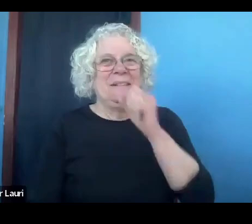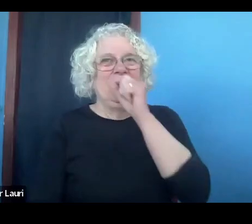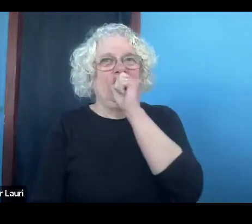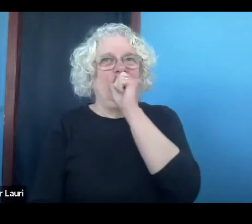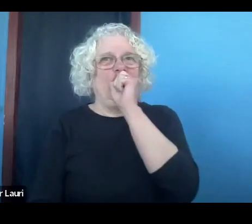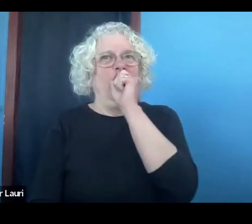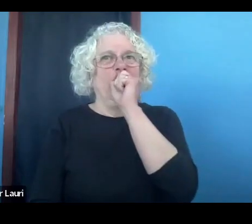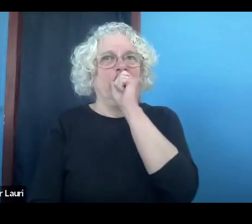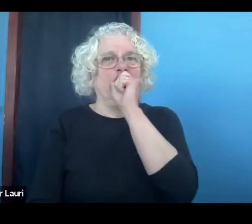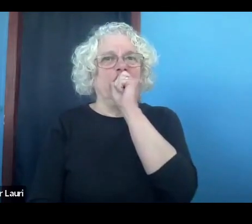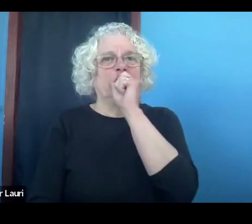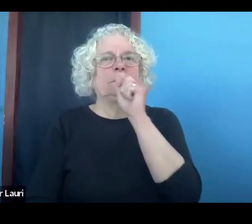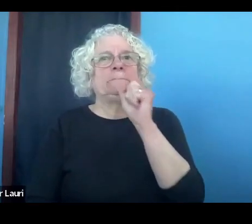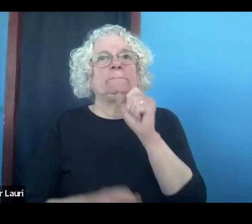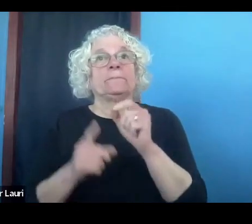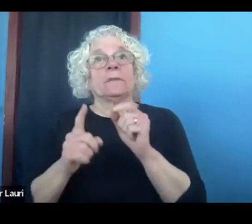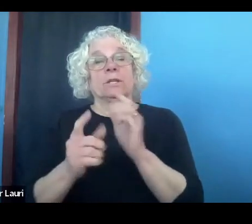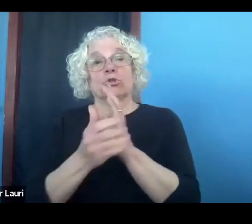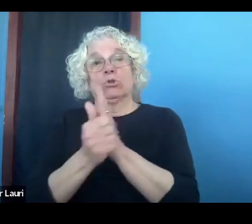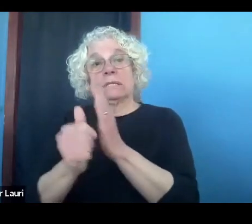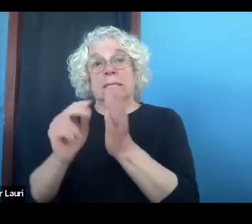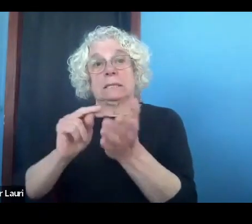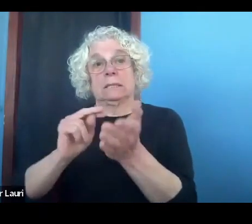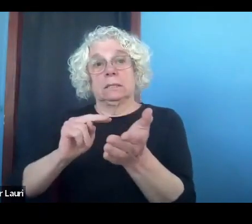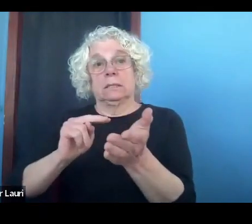But when you are in a skilled nursing setting,